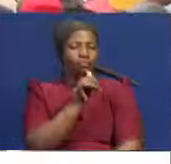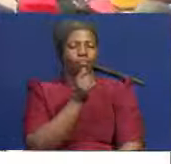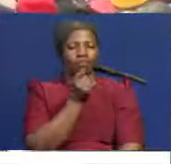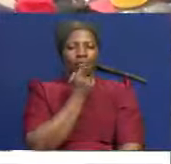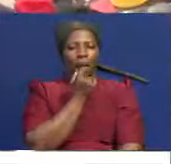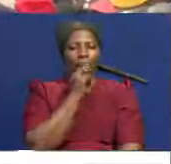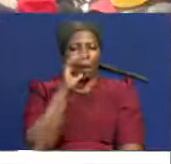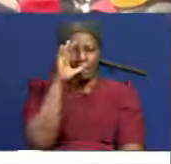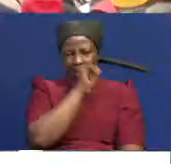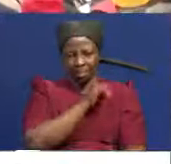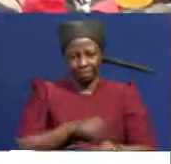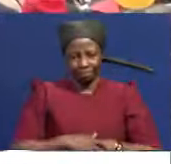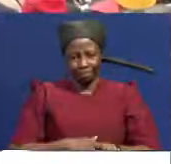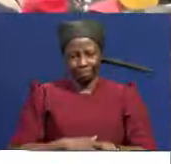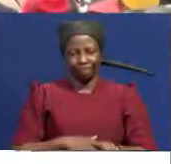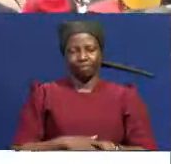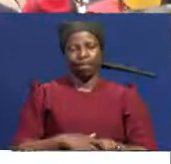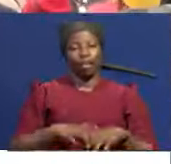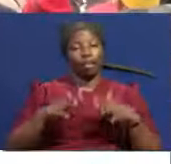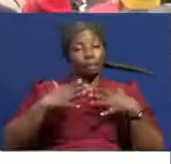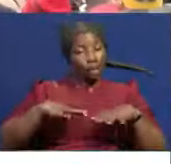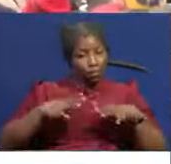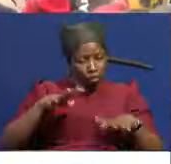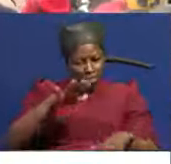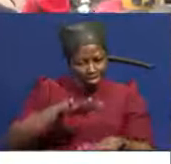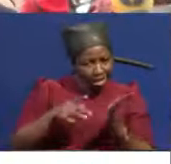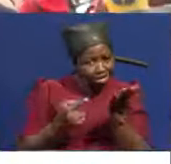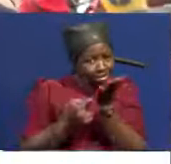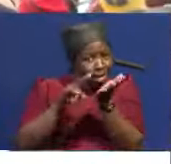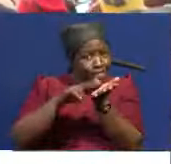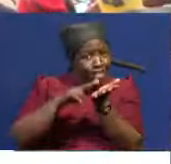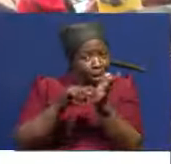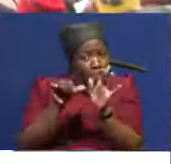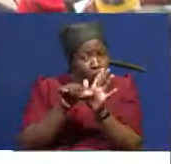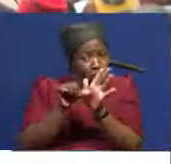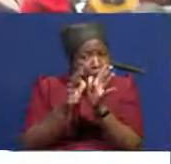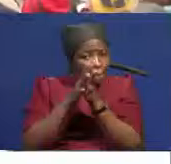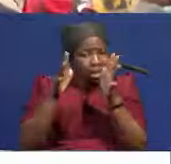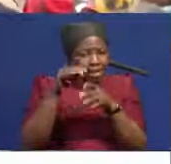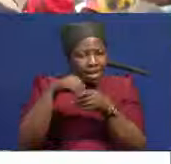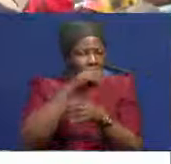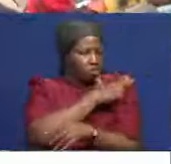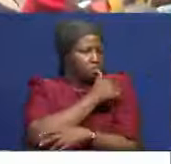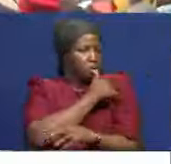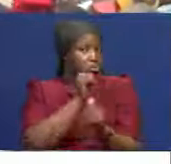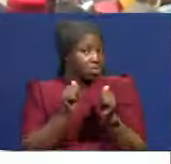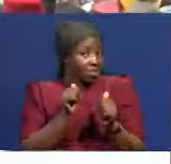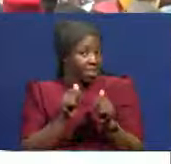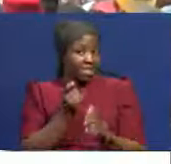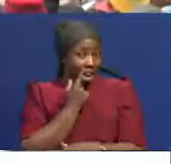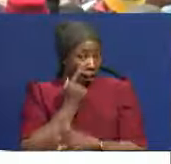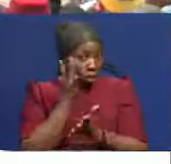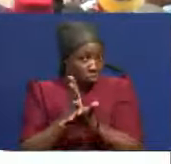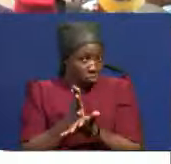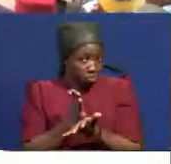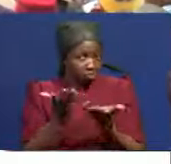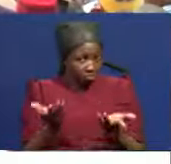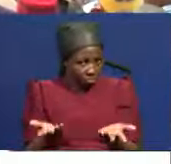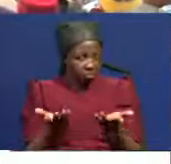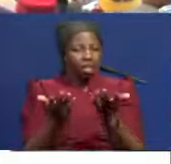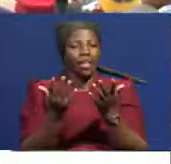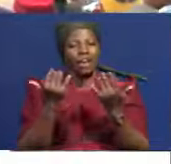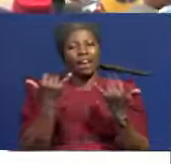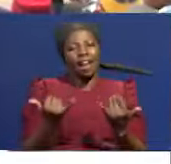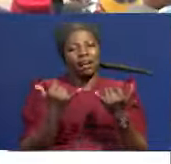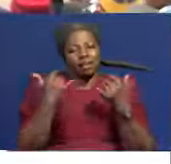Jameni watu wa hapa Taita Taveta, si ile shida kubwa kwa mahospitali ni madawa? Sasa mimi nataka